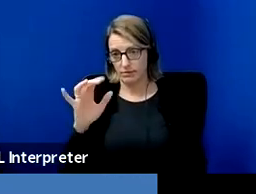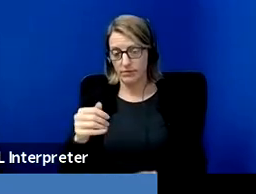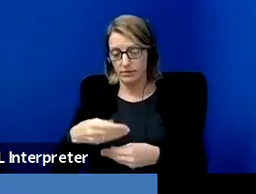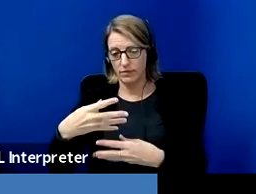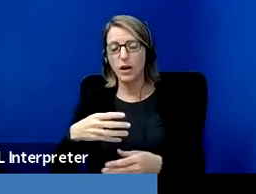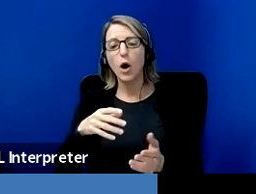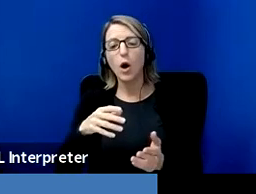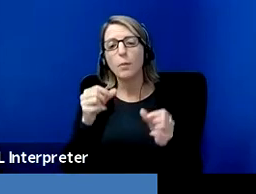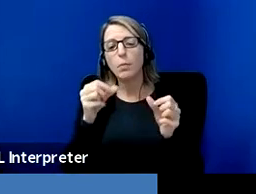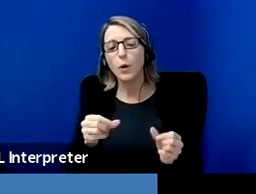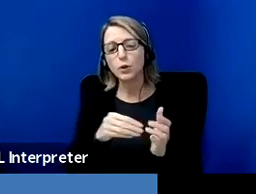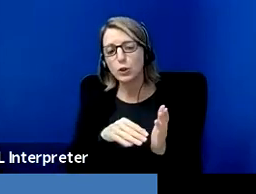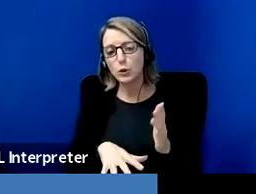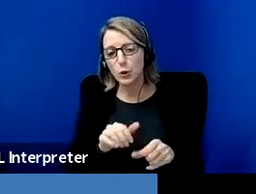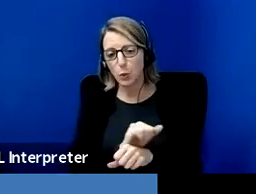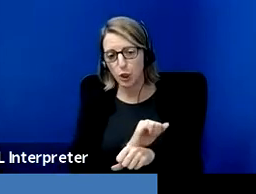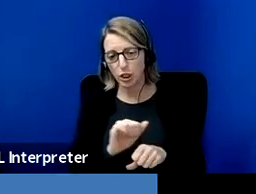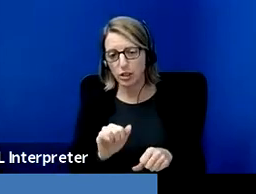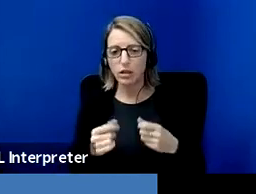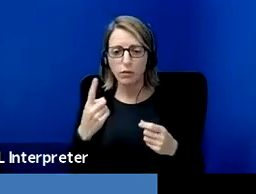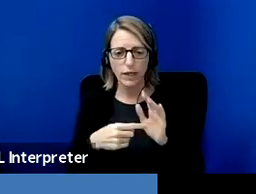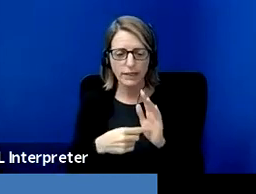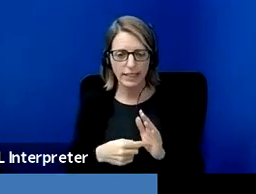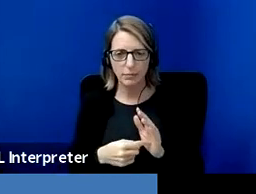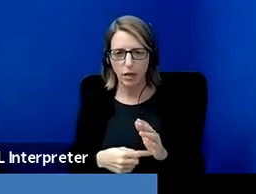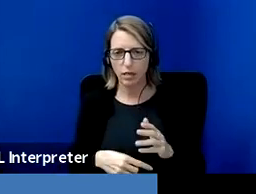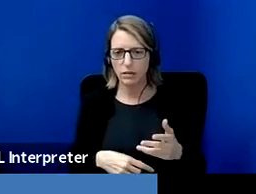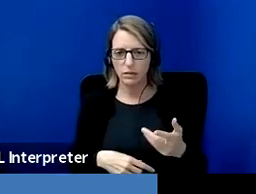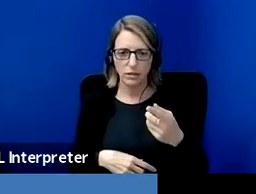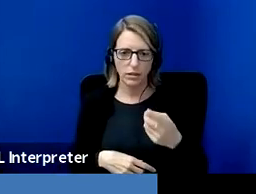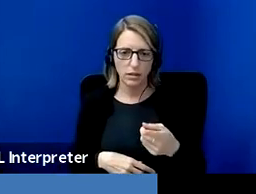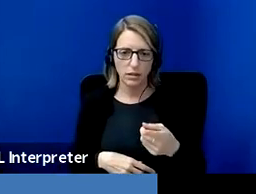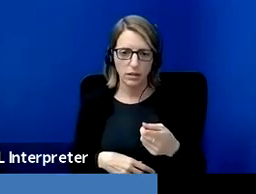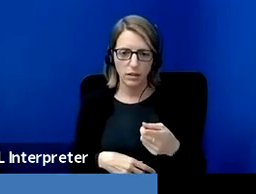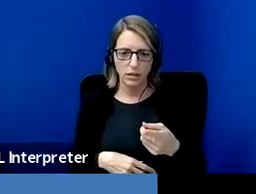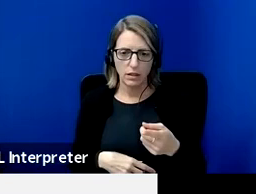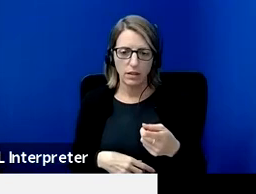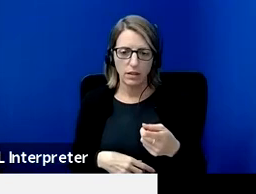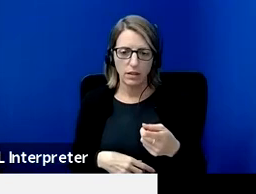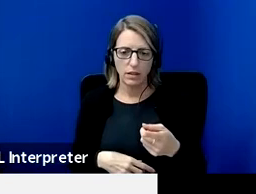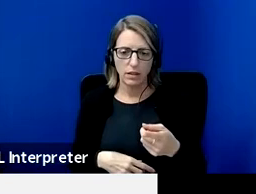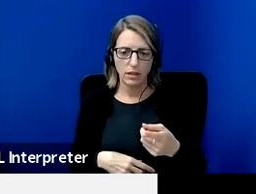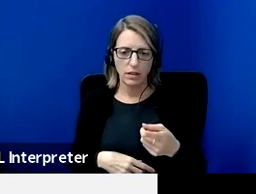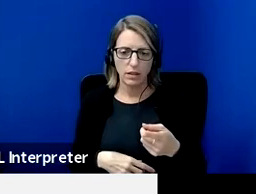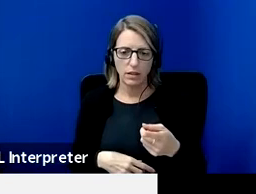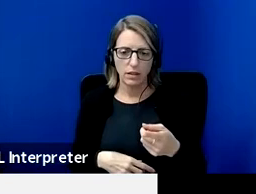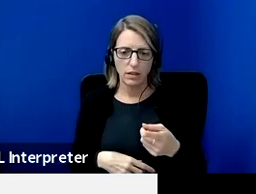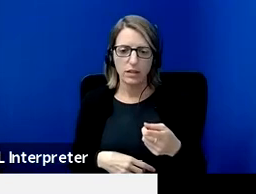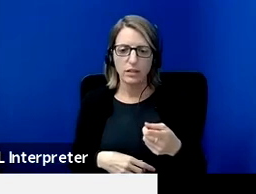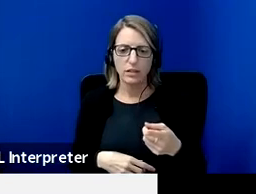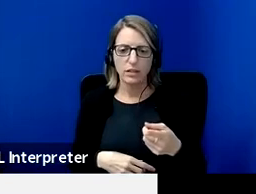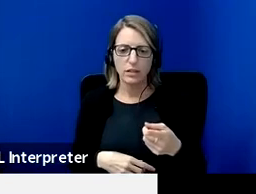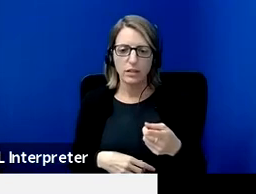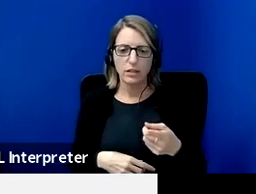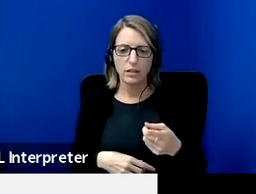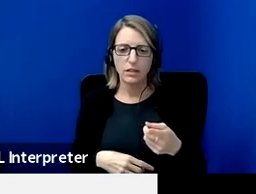class journal. So this is, for example, using samples, etc. Sending an announcement is basically like a communication. It sends a